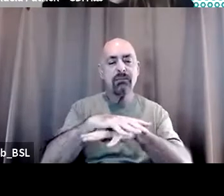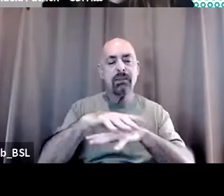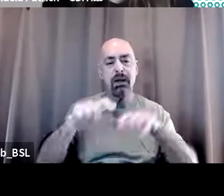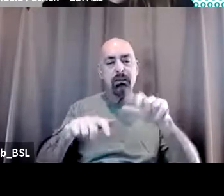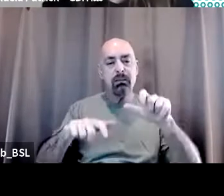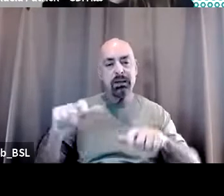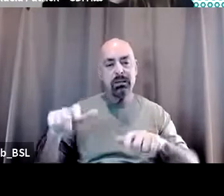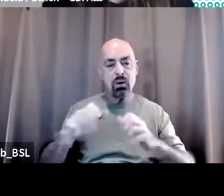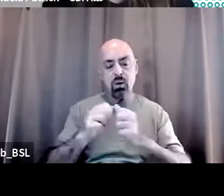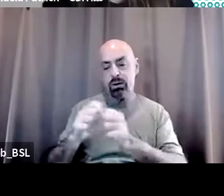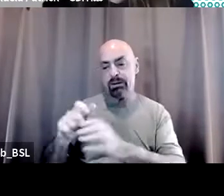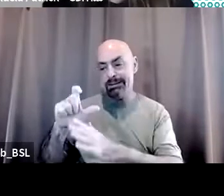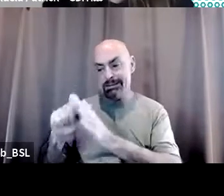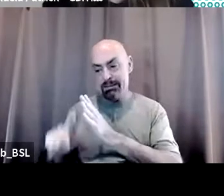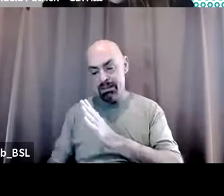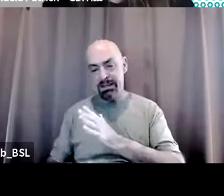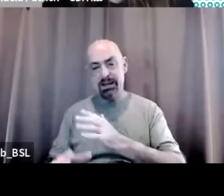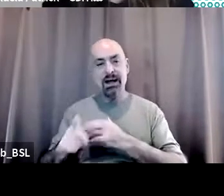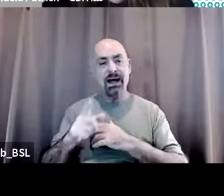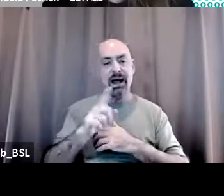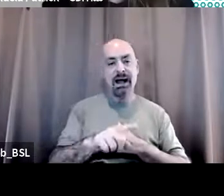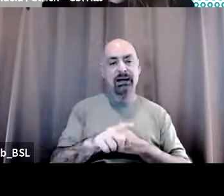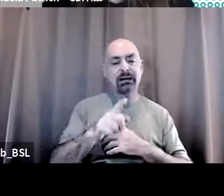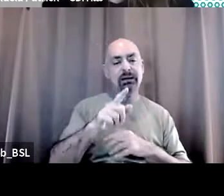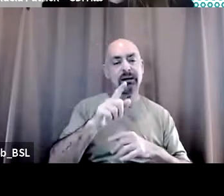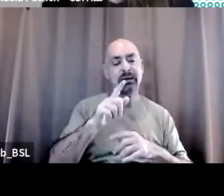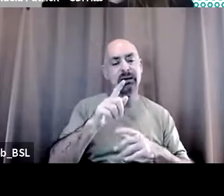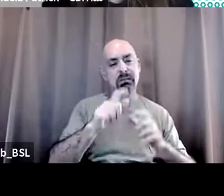with disability and of